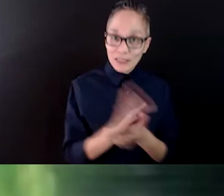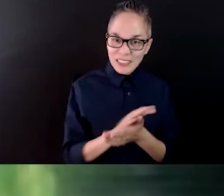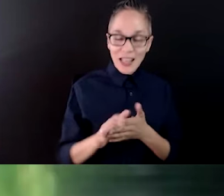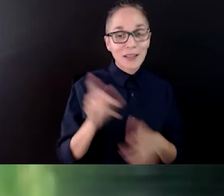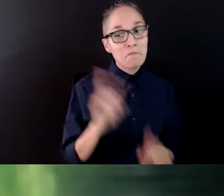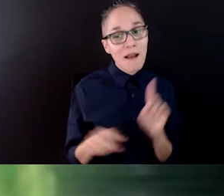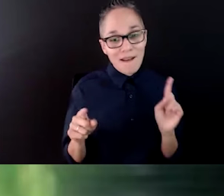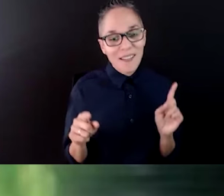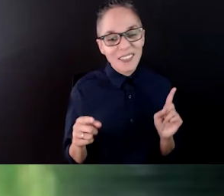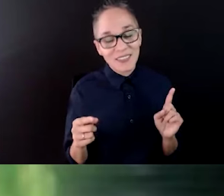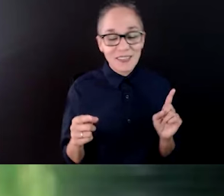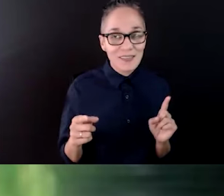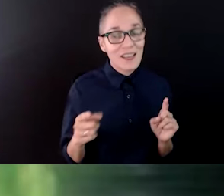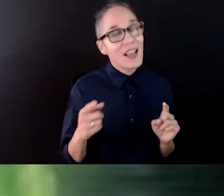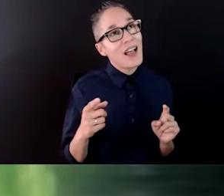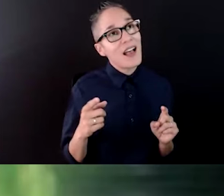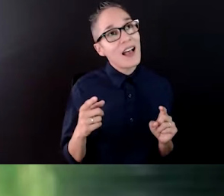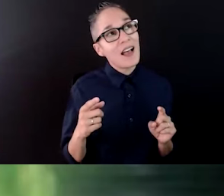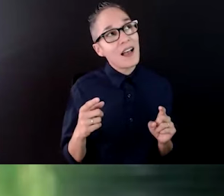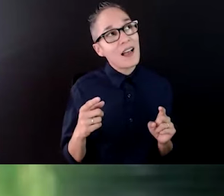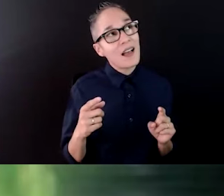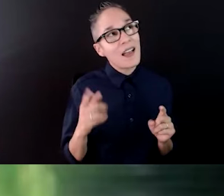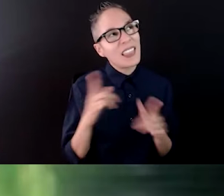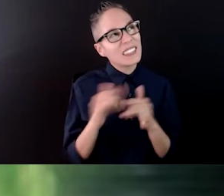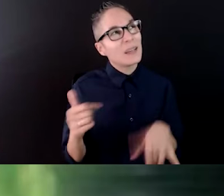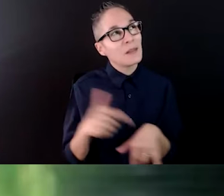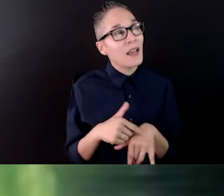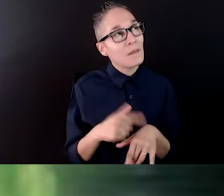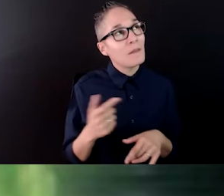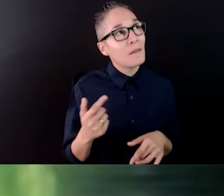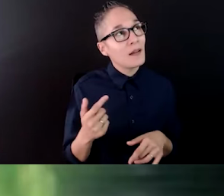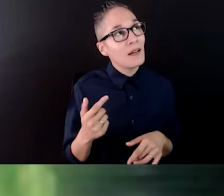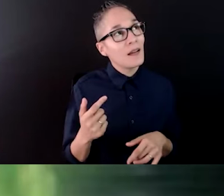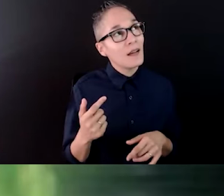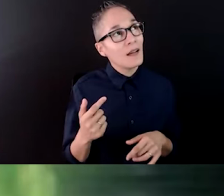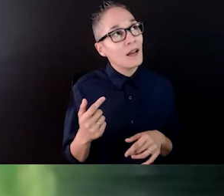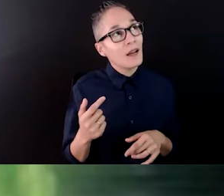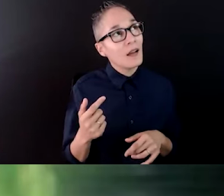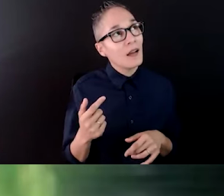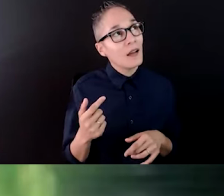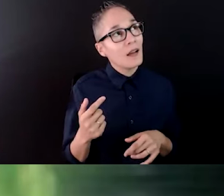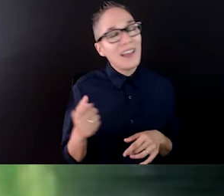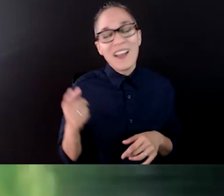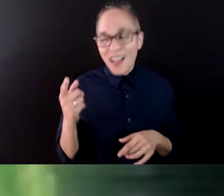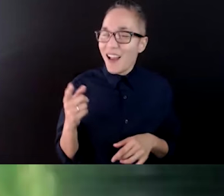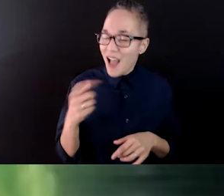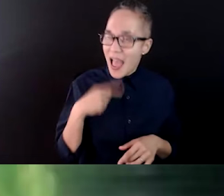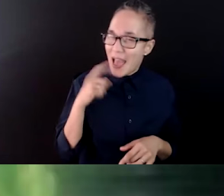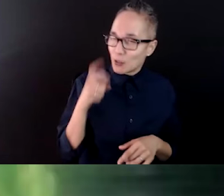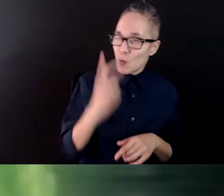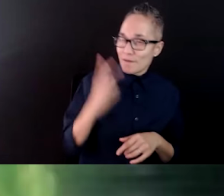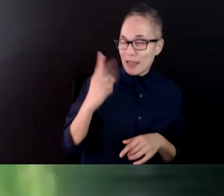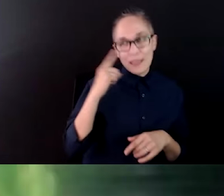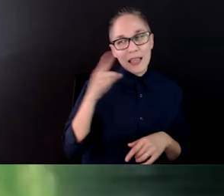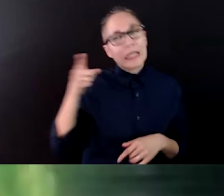time, we were thinking back and saying, yeah, but you know what? It's just fast and making sure, trying to keep the crap out of our way and, you know. So Yeah,